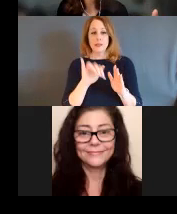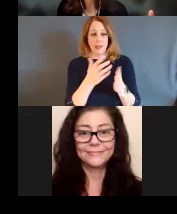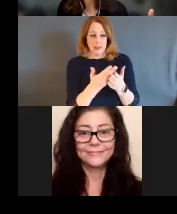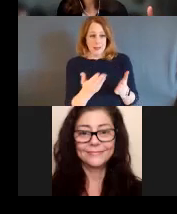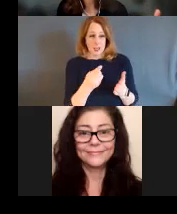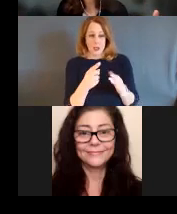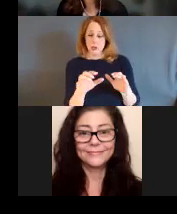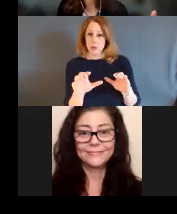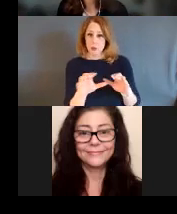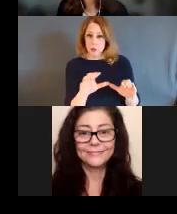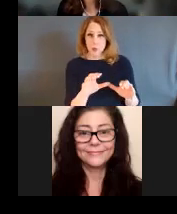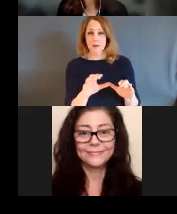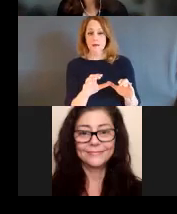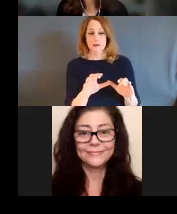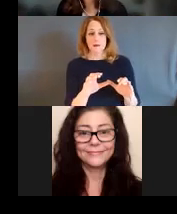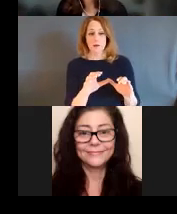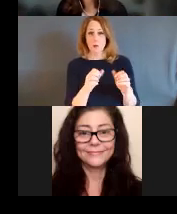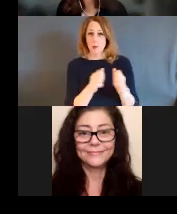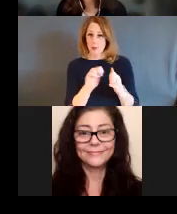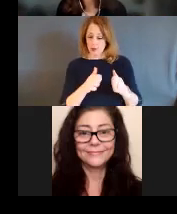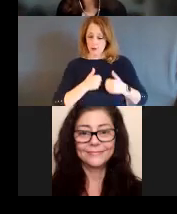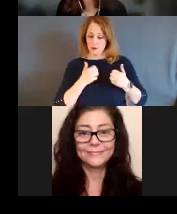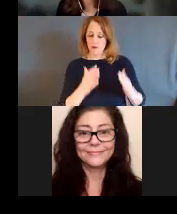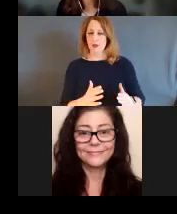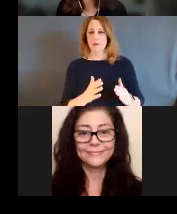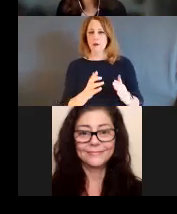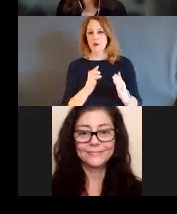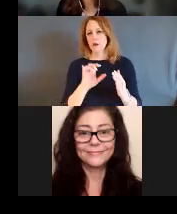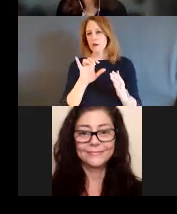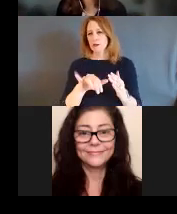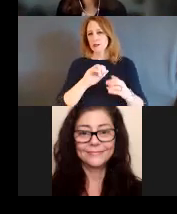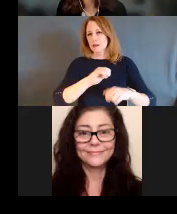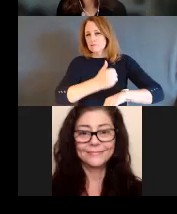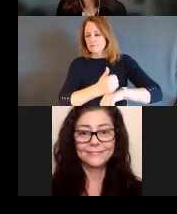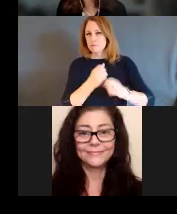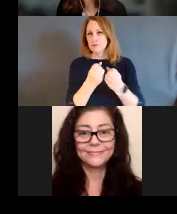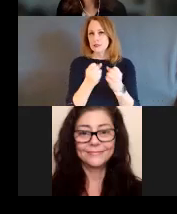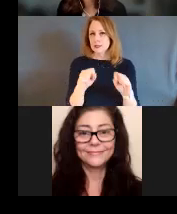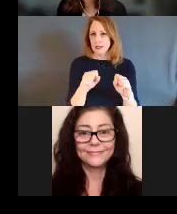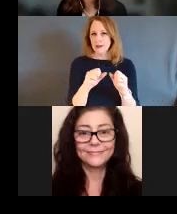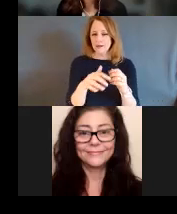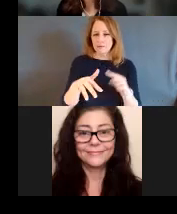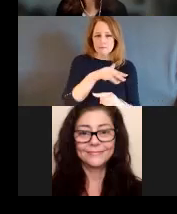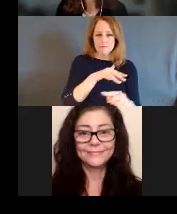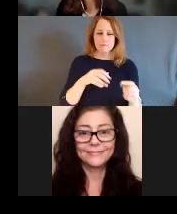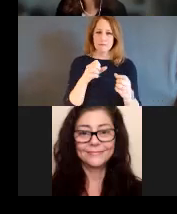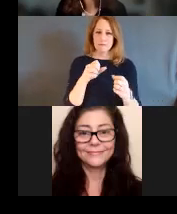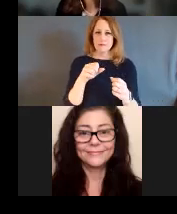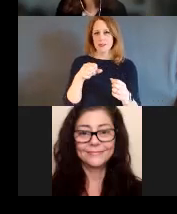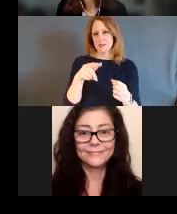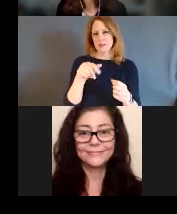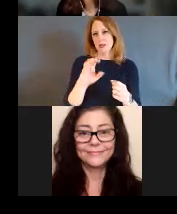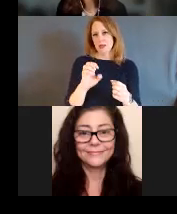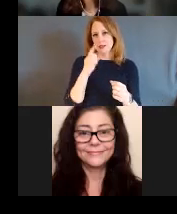or the thing that you're working with the survivor on creating a safe physical and emotional space for the survivor? How can you